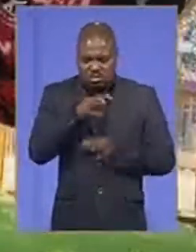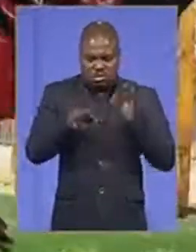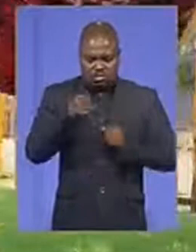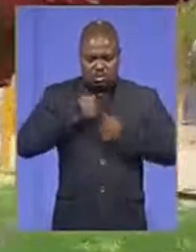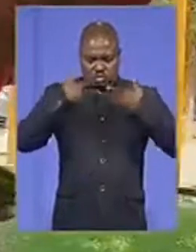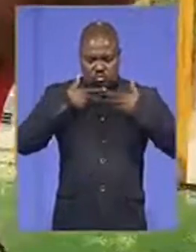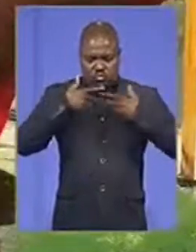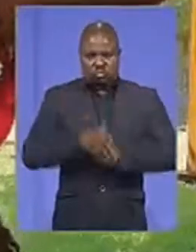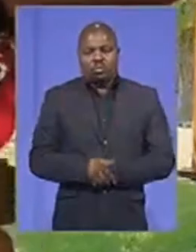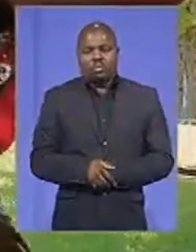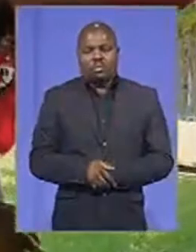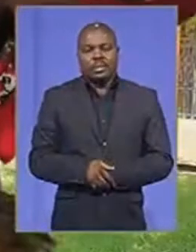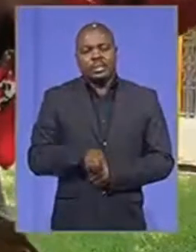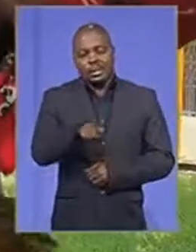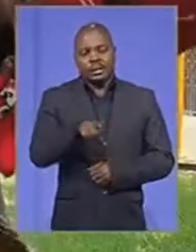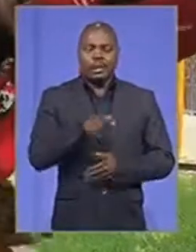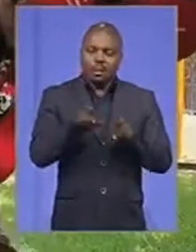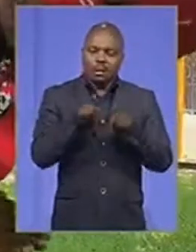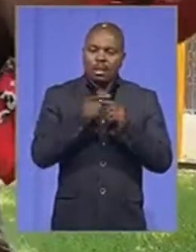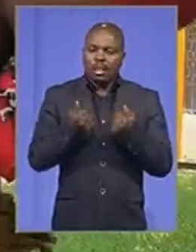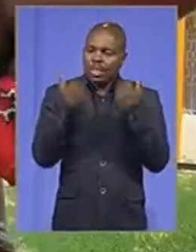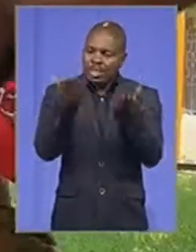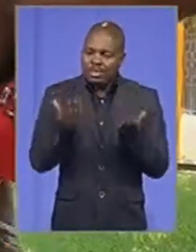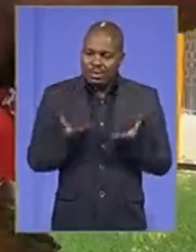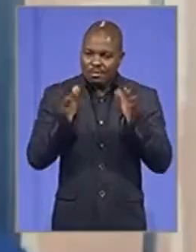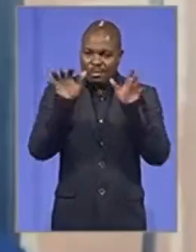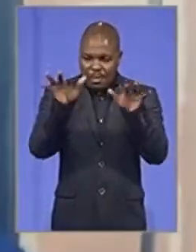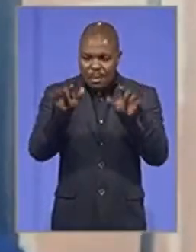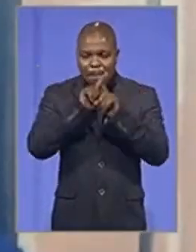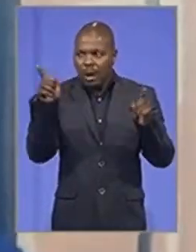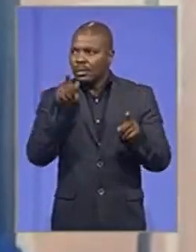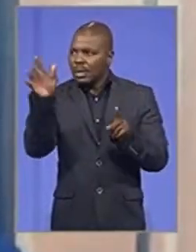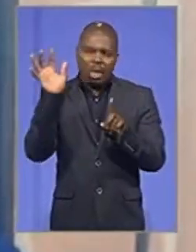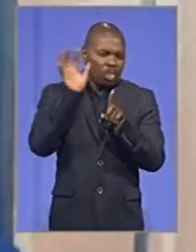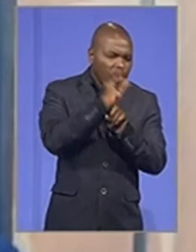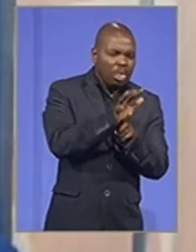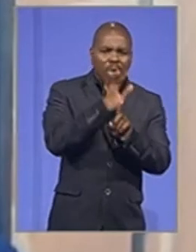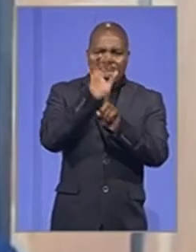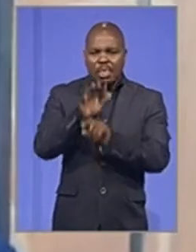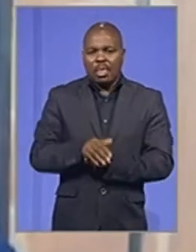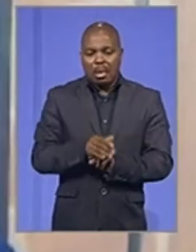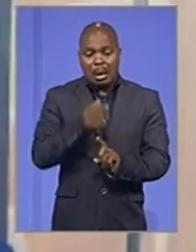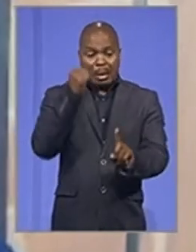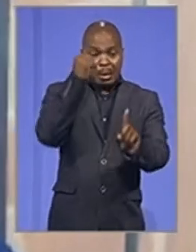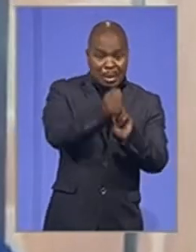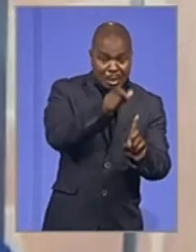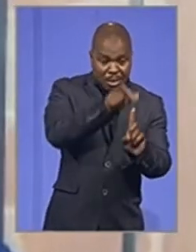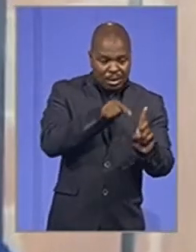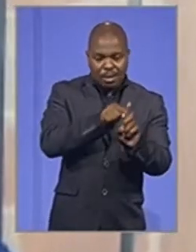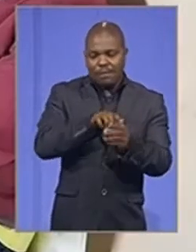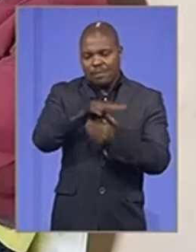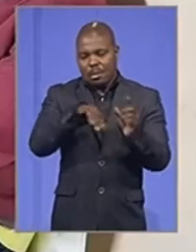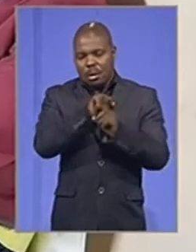Mpho yeo e neelago e fela e amogelago tlhorišo. Polao ya Sangweni e amile balapa la gagwe.